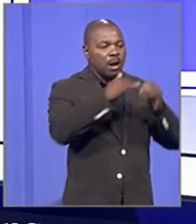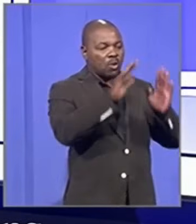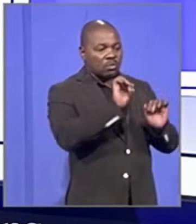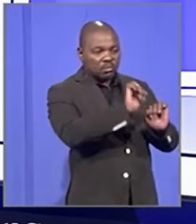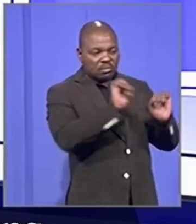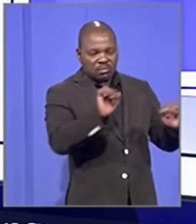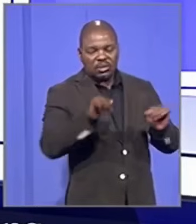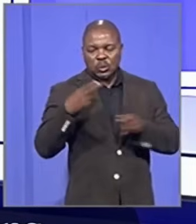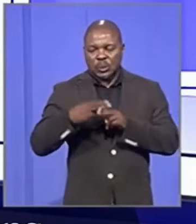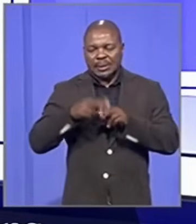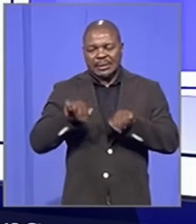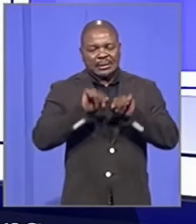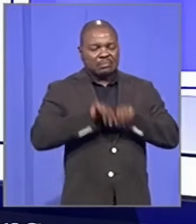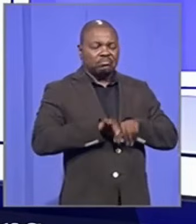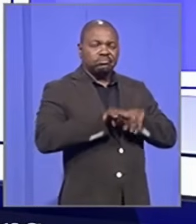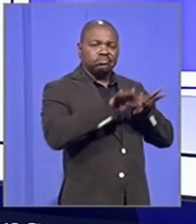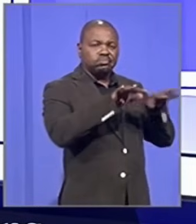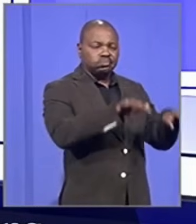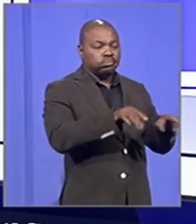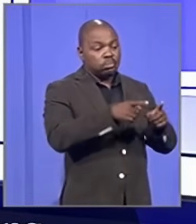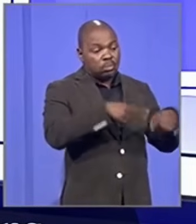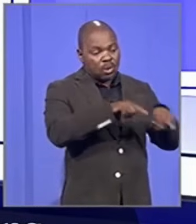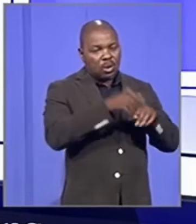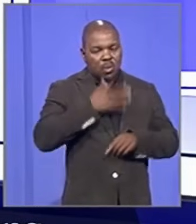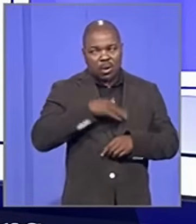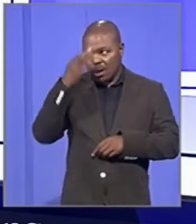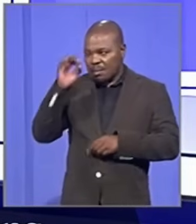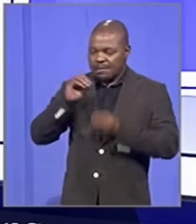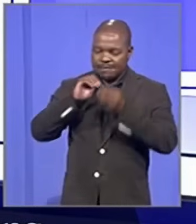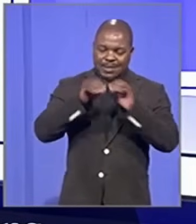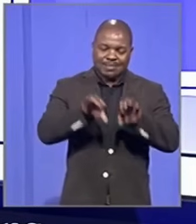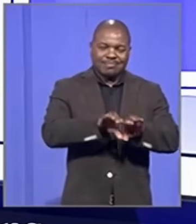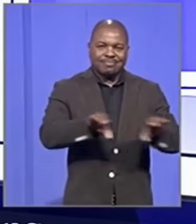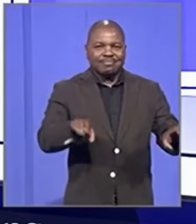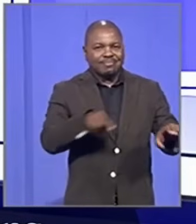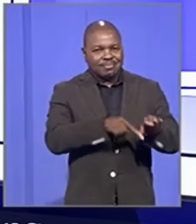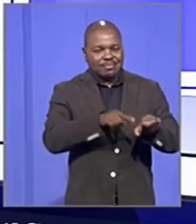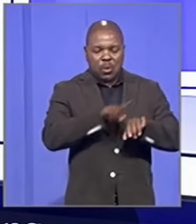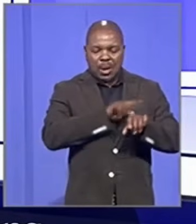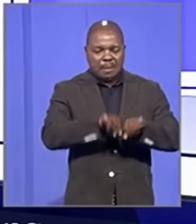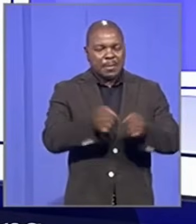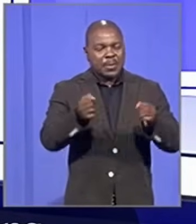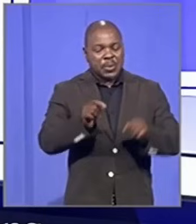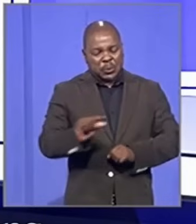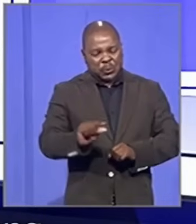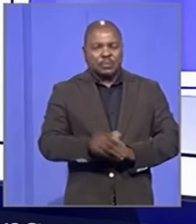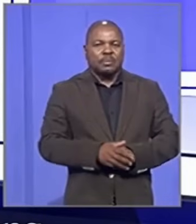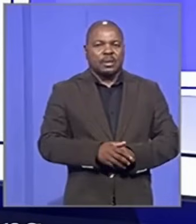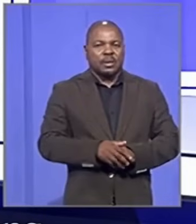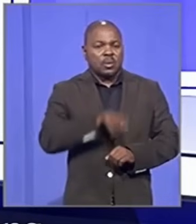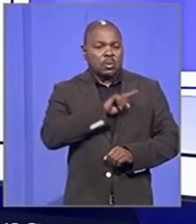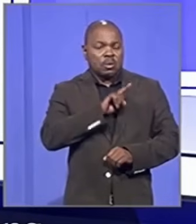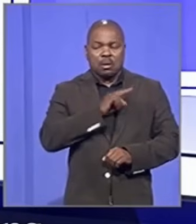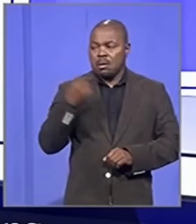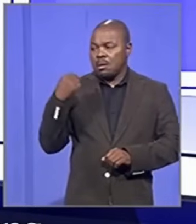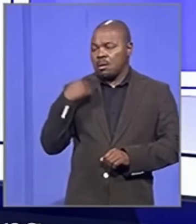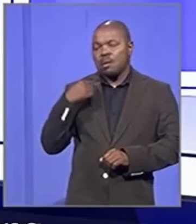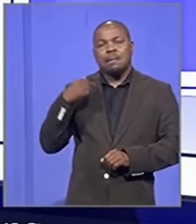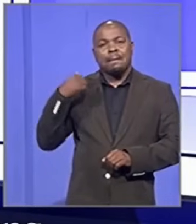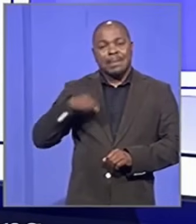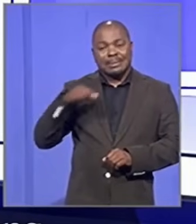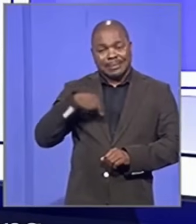tša go feta. Ba nyaka gore mmušo o hlokiše le go lokiša diphaepe tšeo di phatlogilego ka ponyo ya leihlo. Seo se tla morago ga gore masepala wa selegae